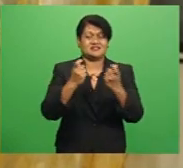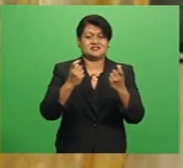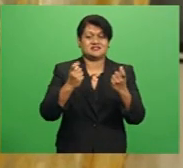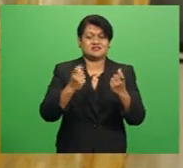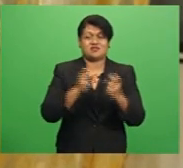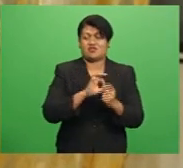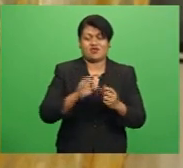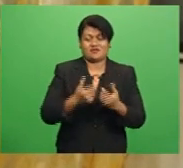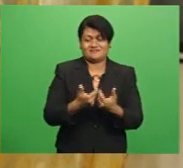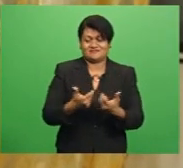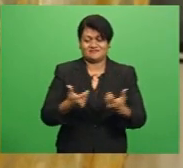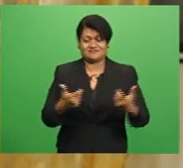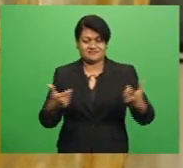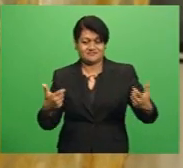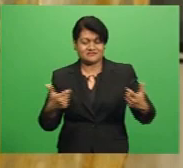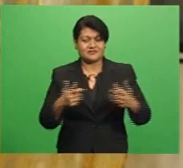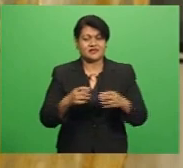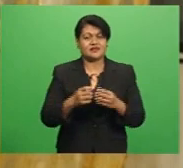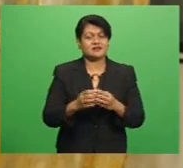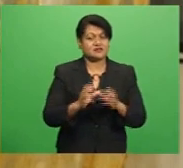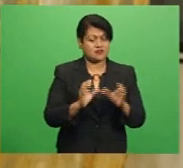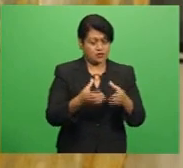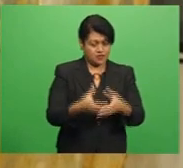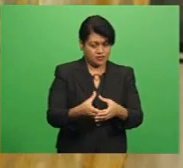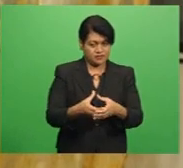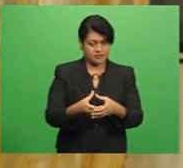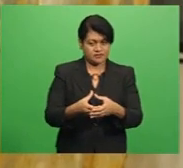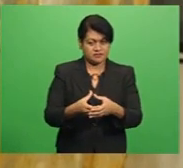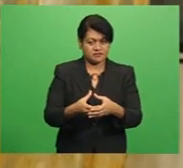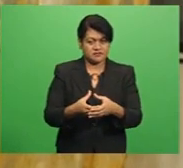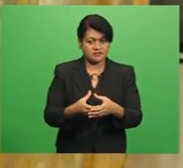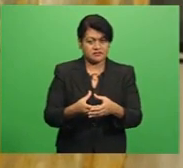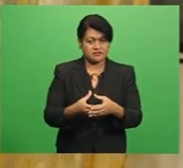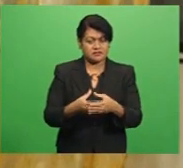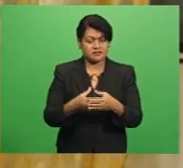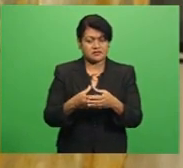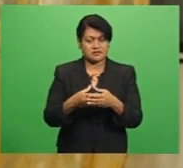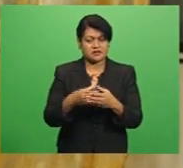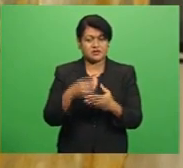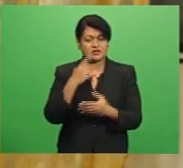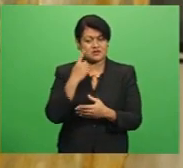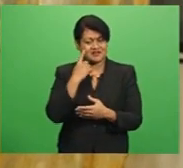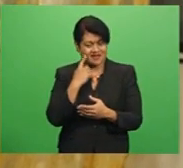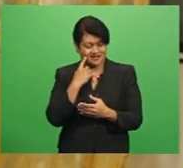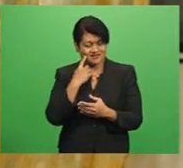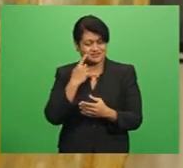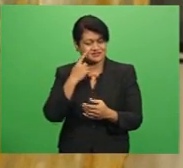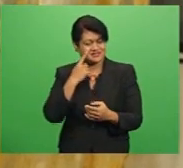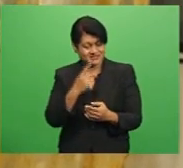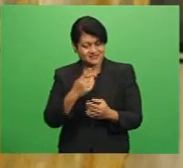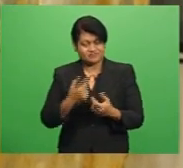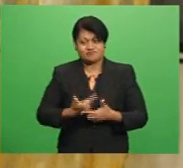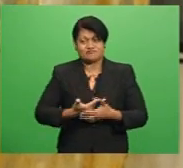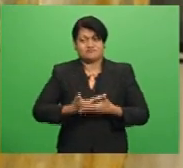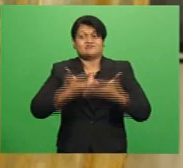party. However, recognizing that the bigger responsibilities